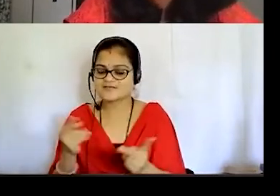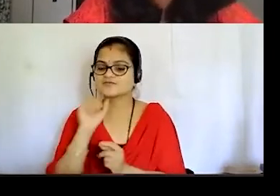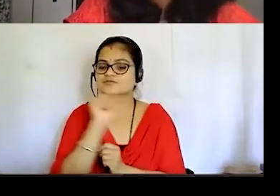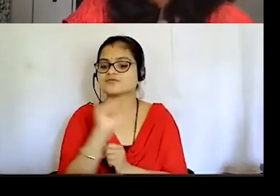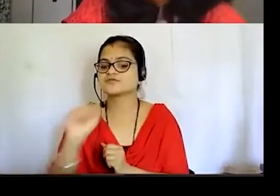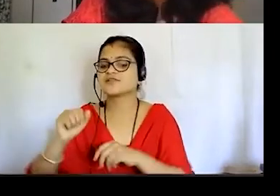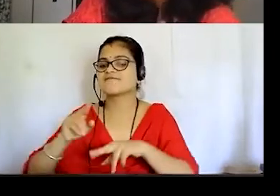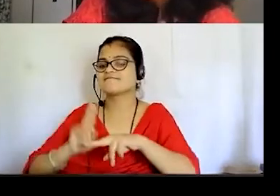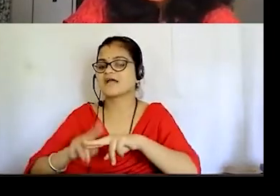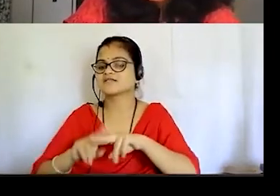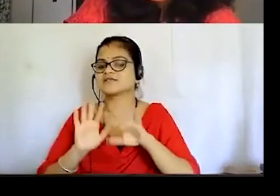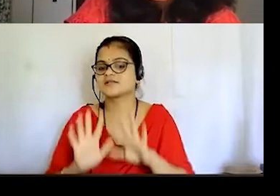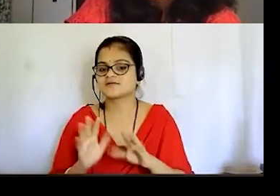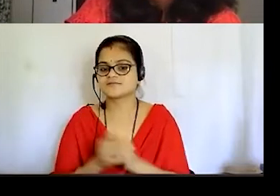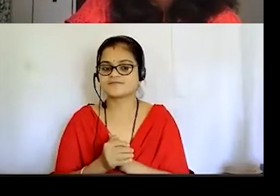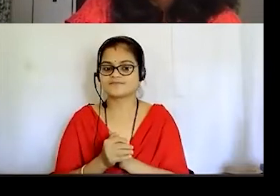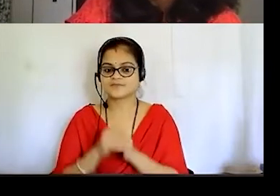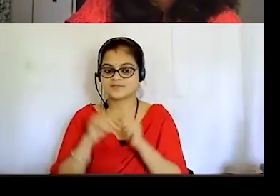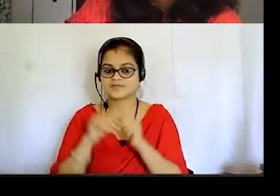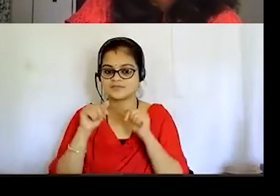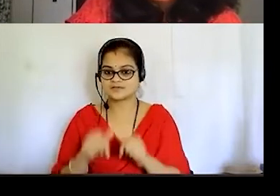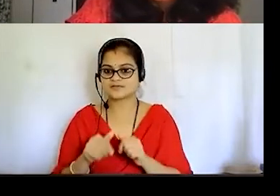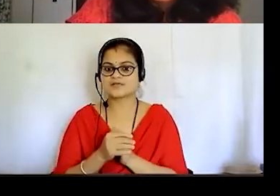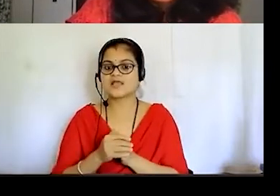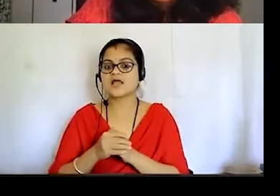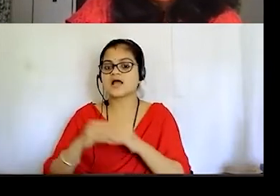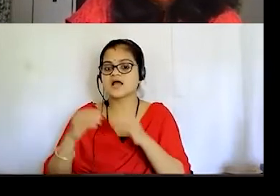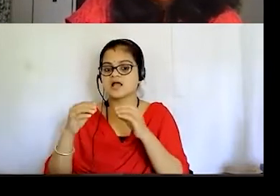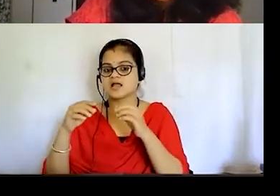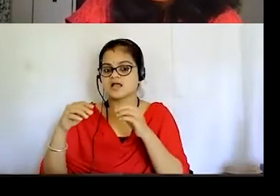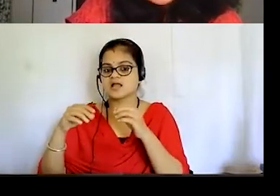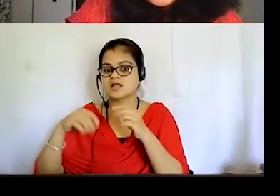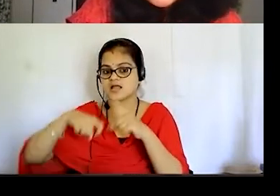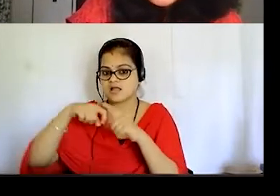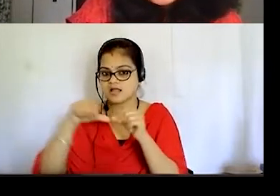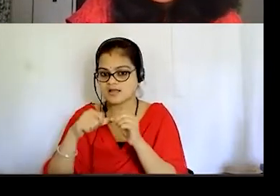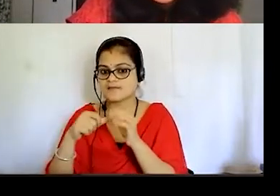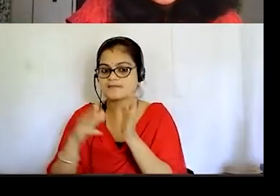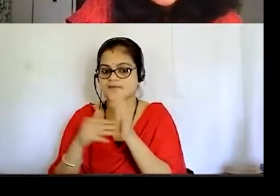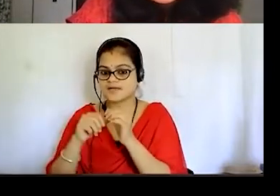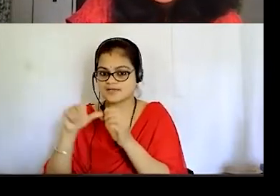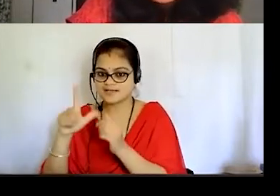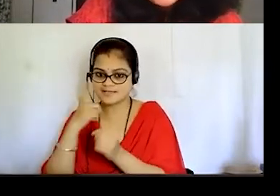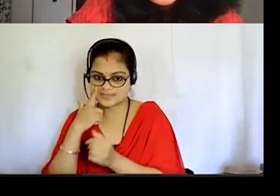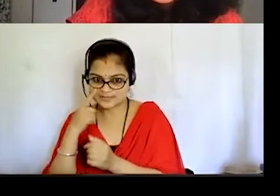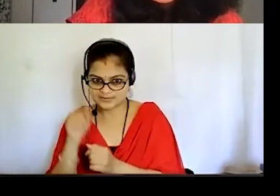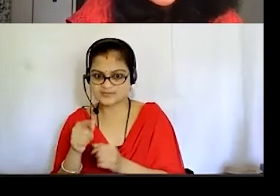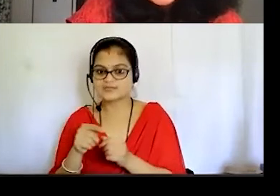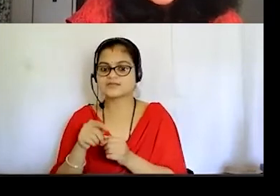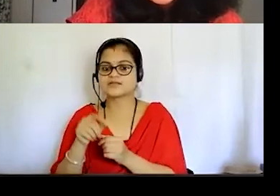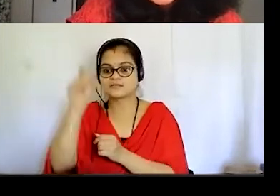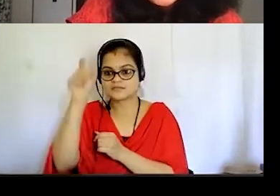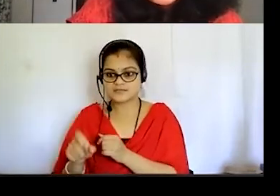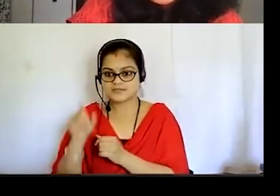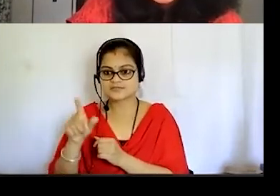One such form that emerged was a Qawwali. Amir Khusro, a singer, a poet, a musician,